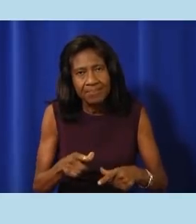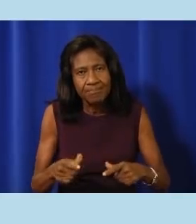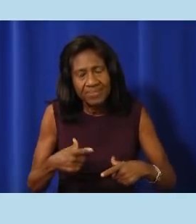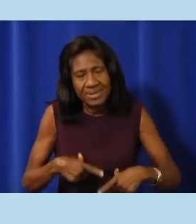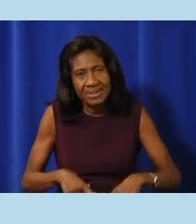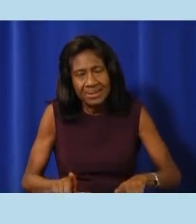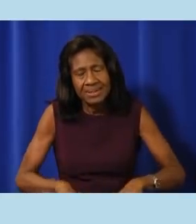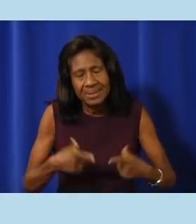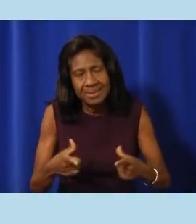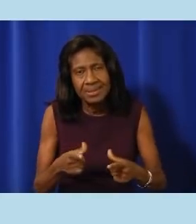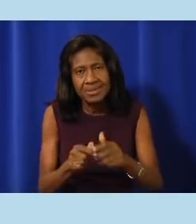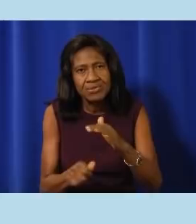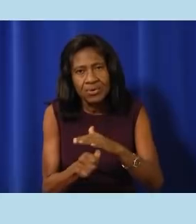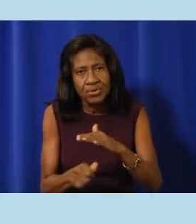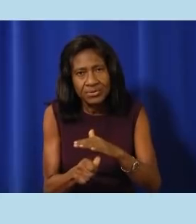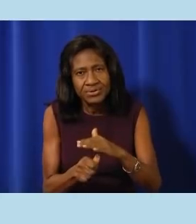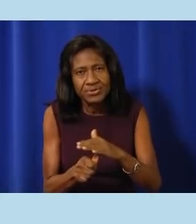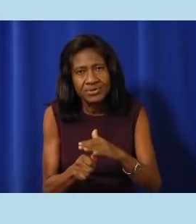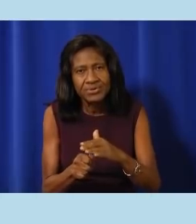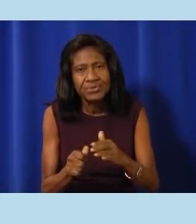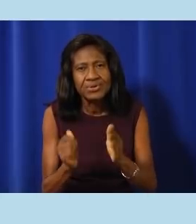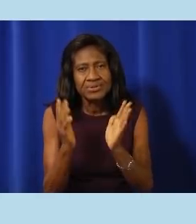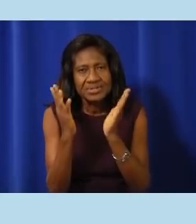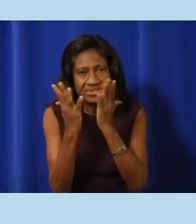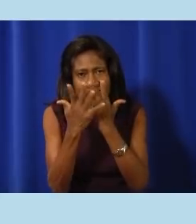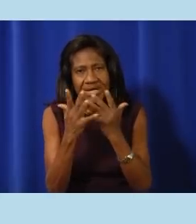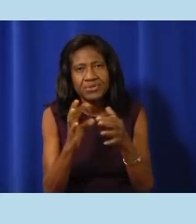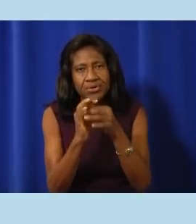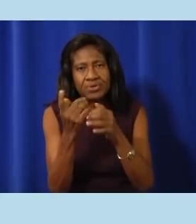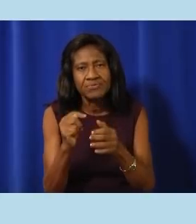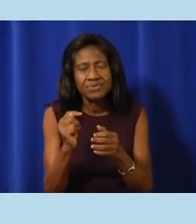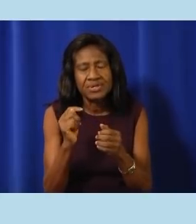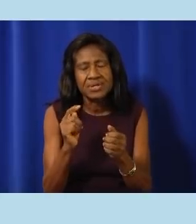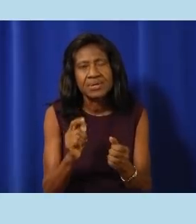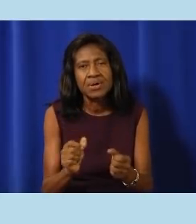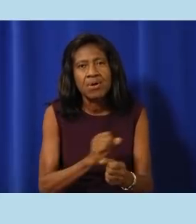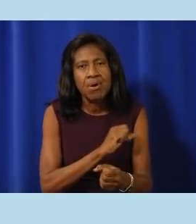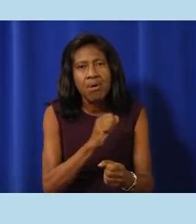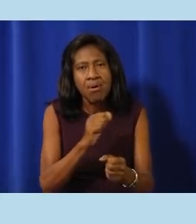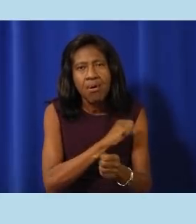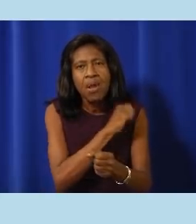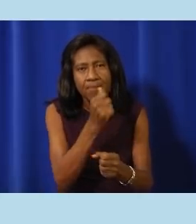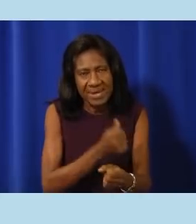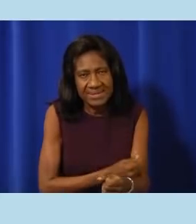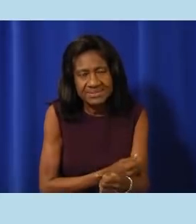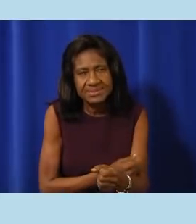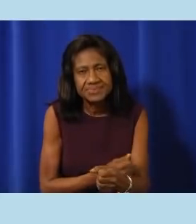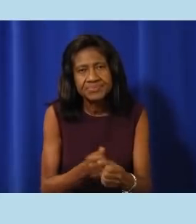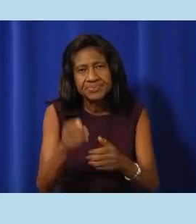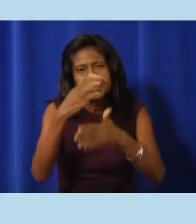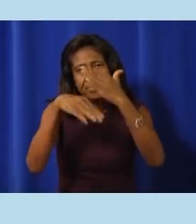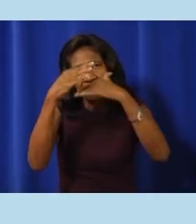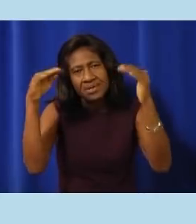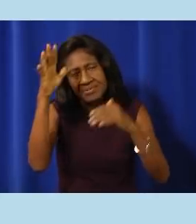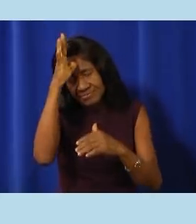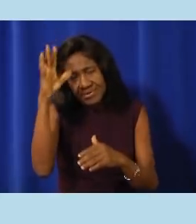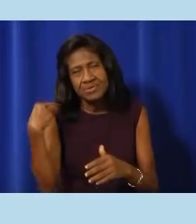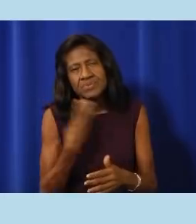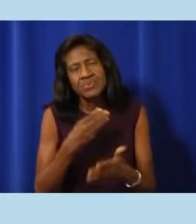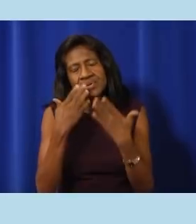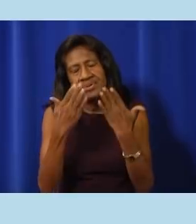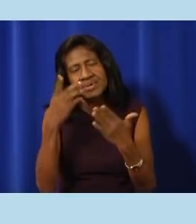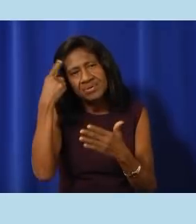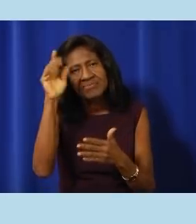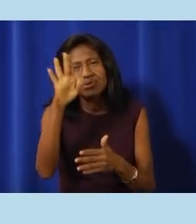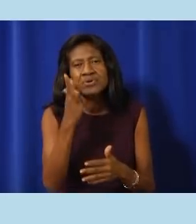shall deliver you from the snare of the fowler and from the perilous pestilence. Heavenly Father, we thank you for your favor